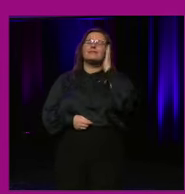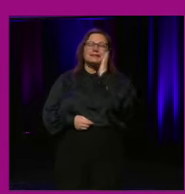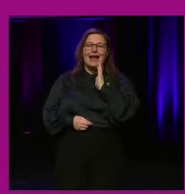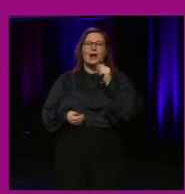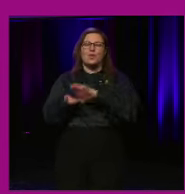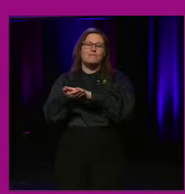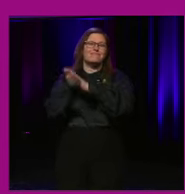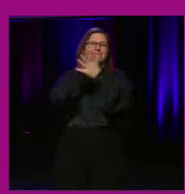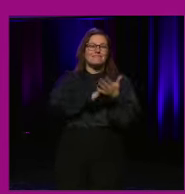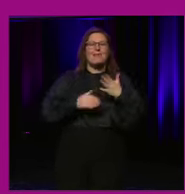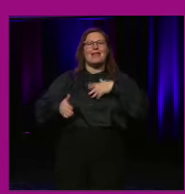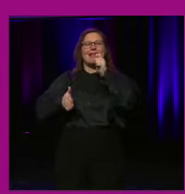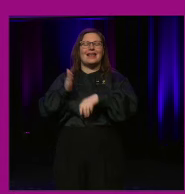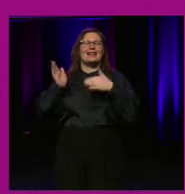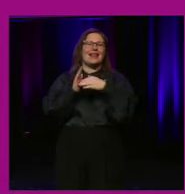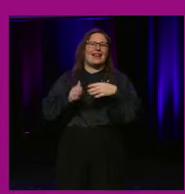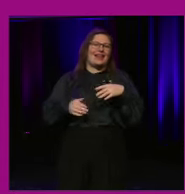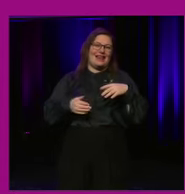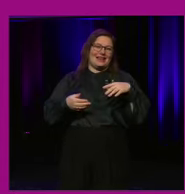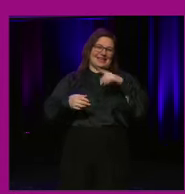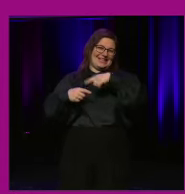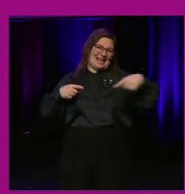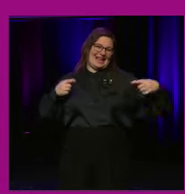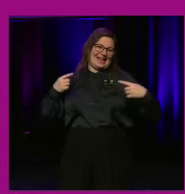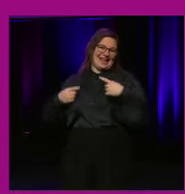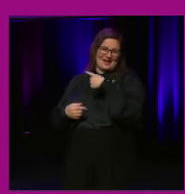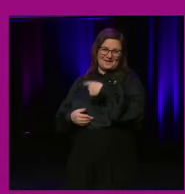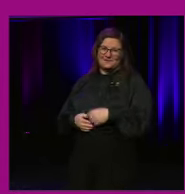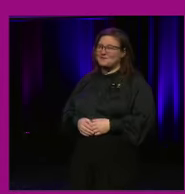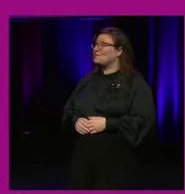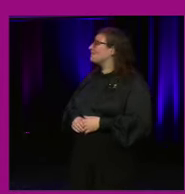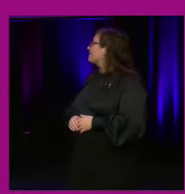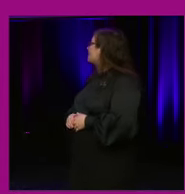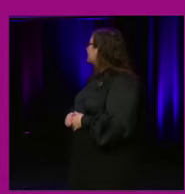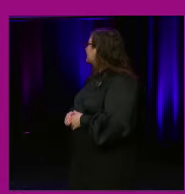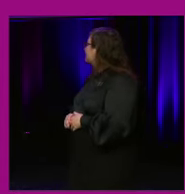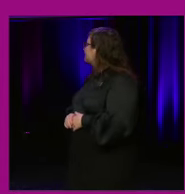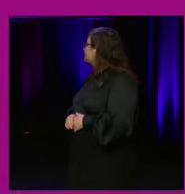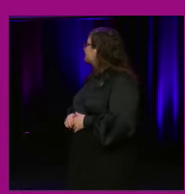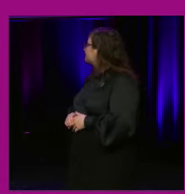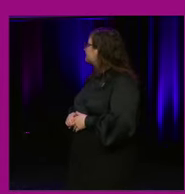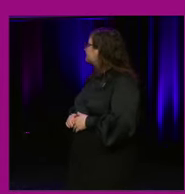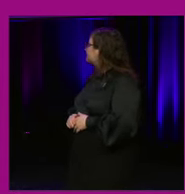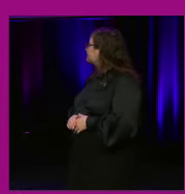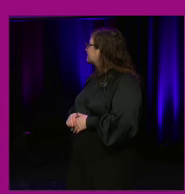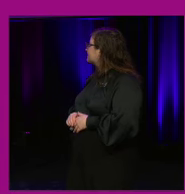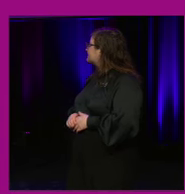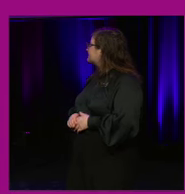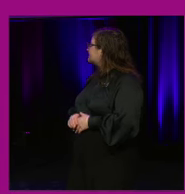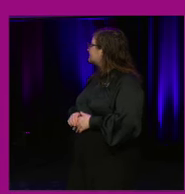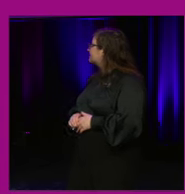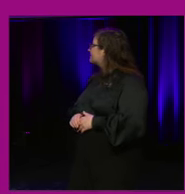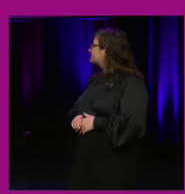this cartoon, which the newspaper published. And if you just have a look briefly, she calls it, the